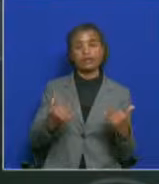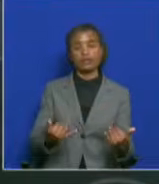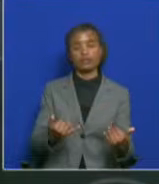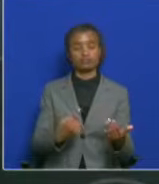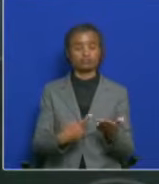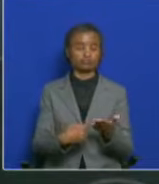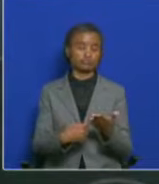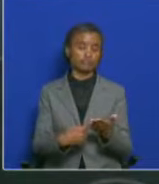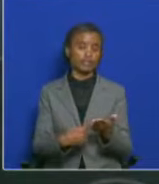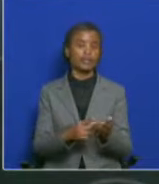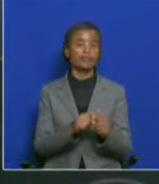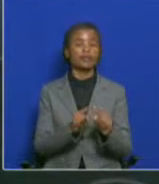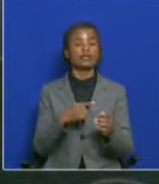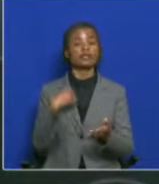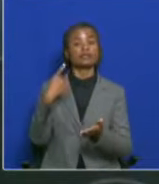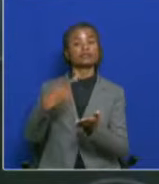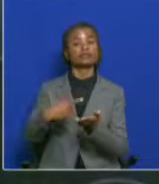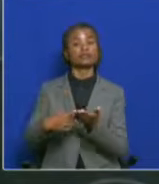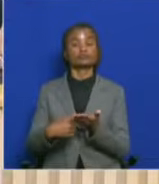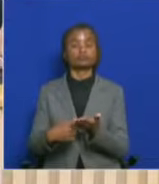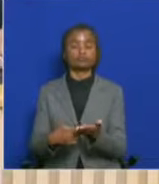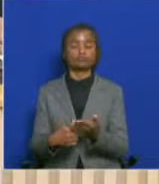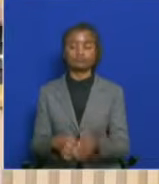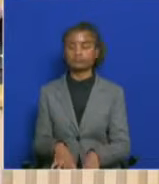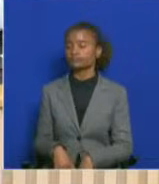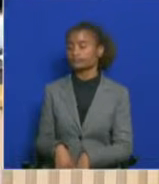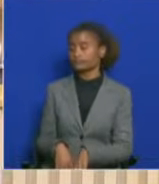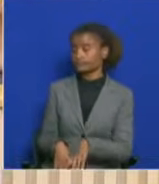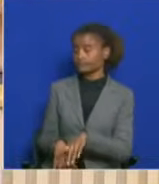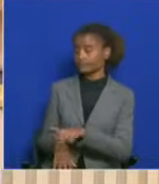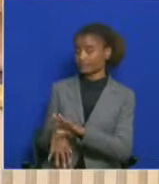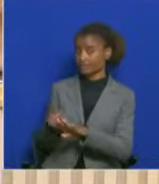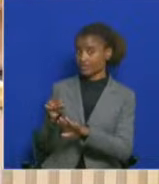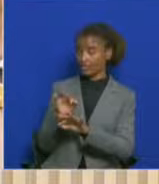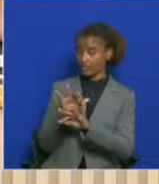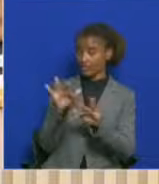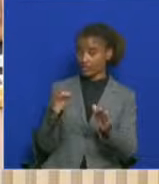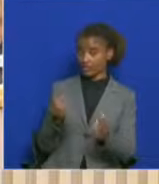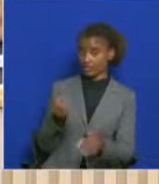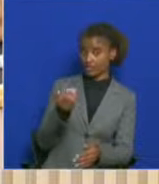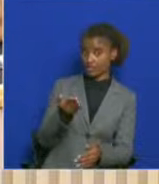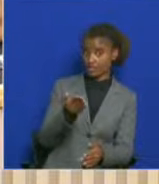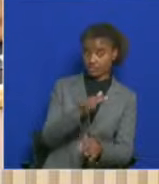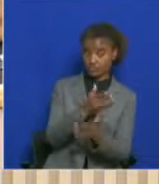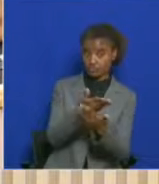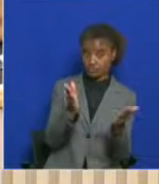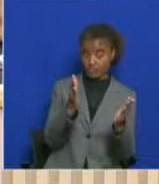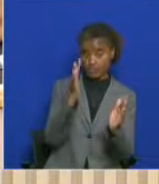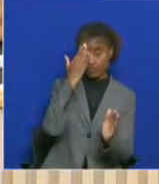it been made public, the application? I believe so.